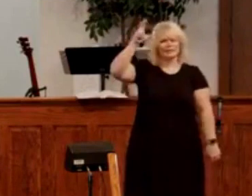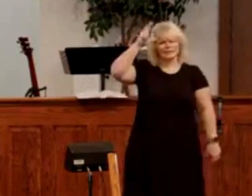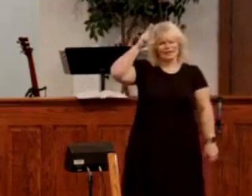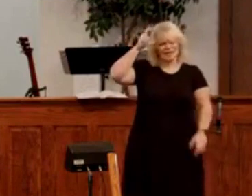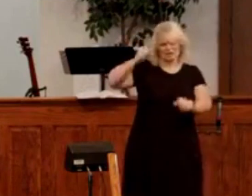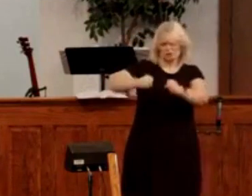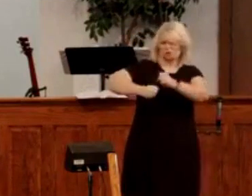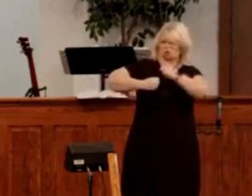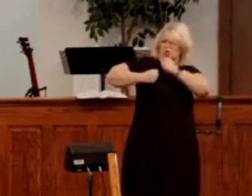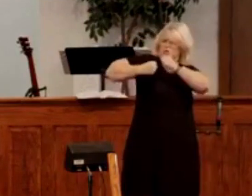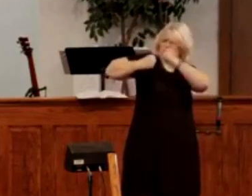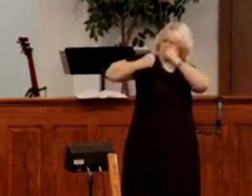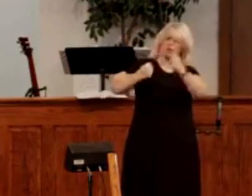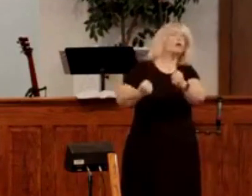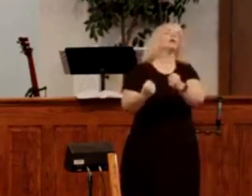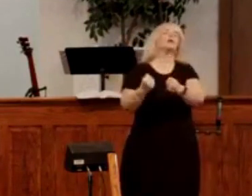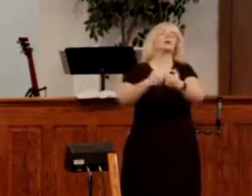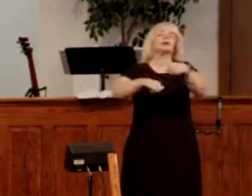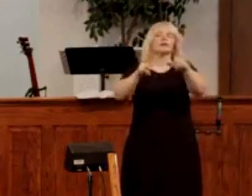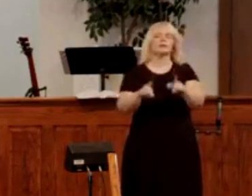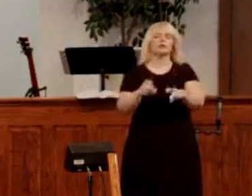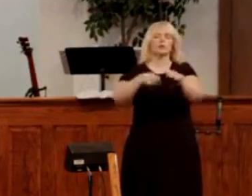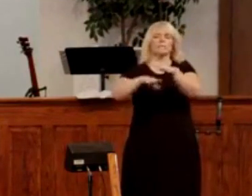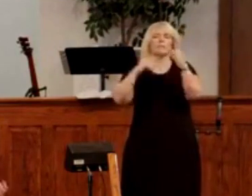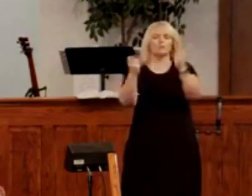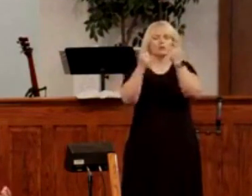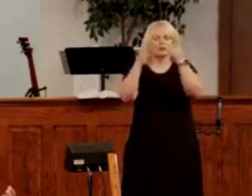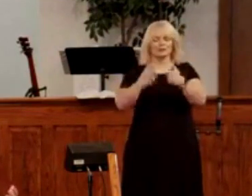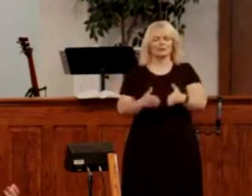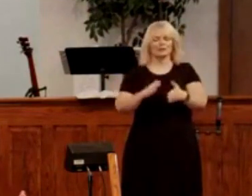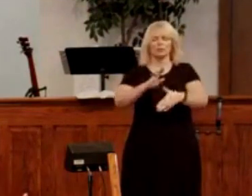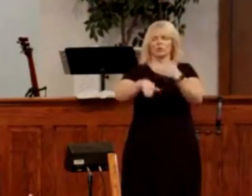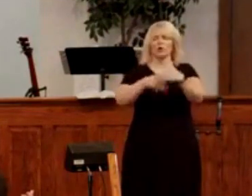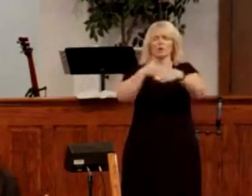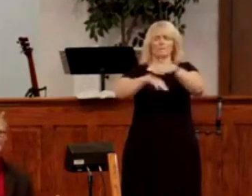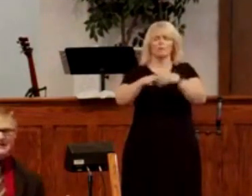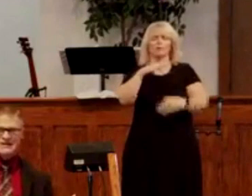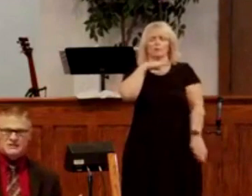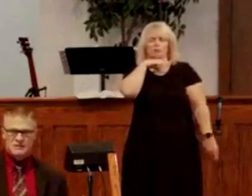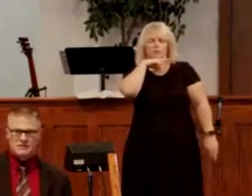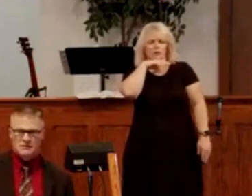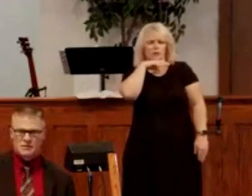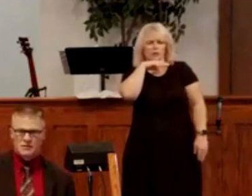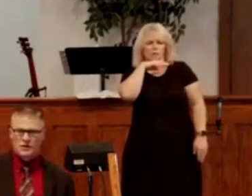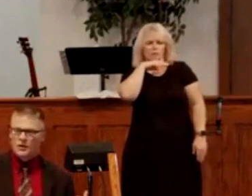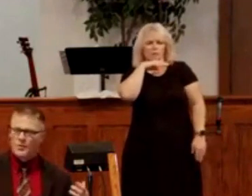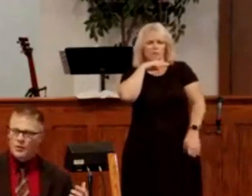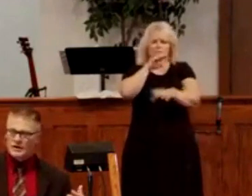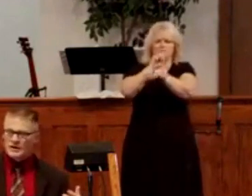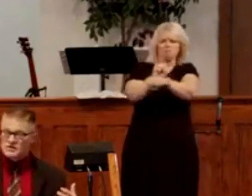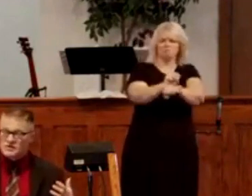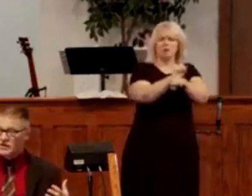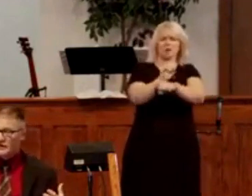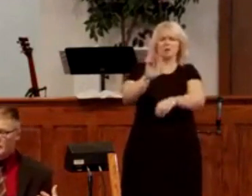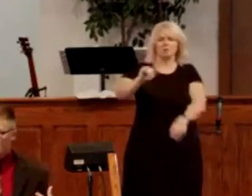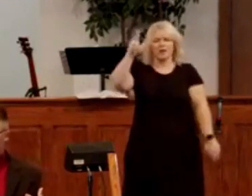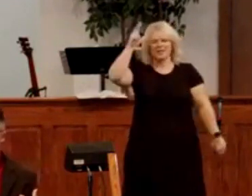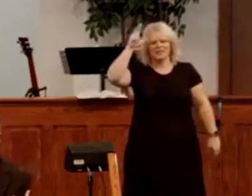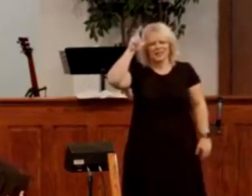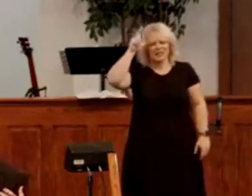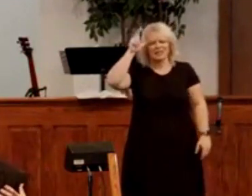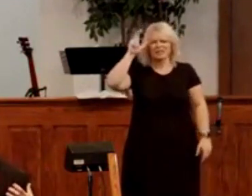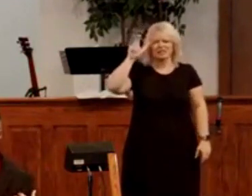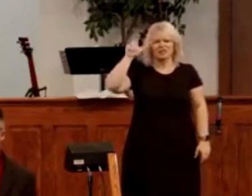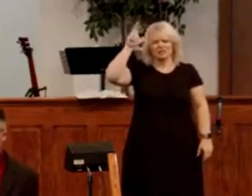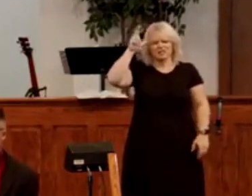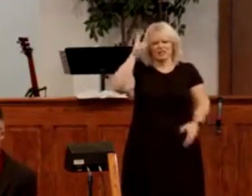for. Everyone is born a sinner. We're all born dirty. We're all born bound by Satan. We are born his servants.